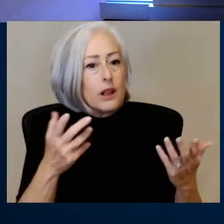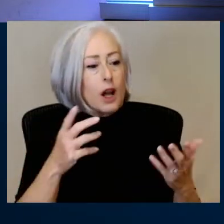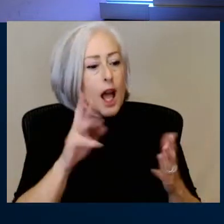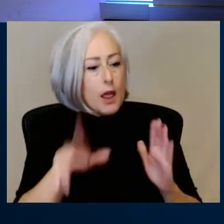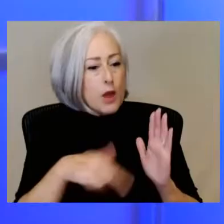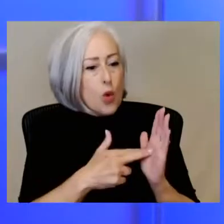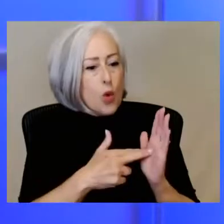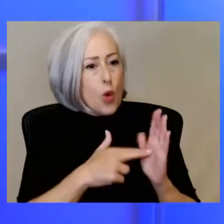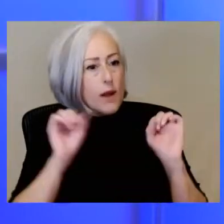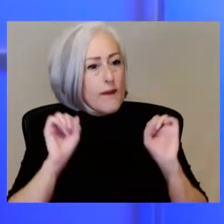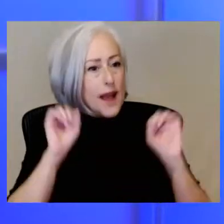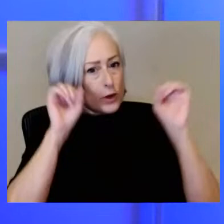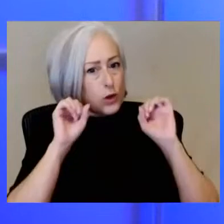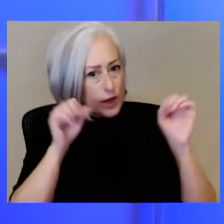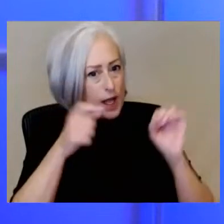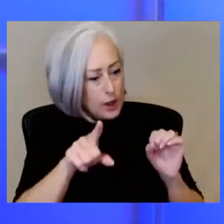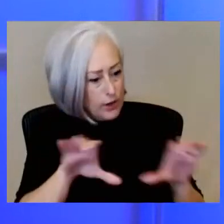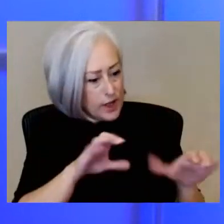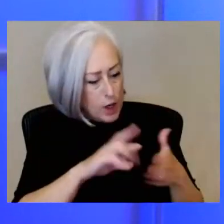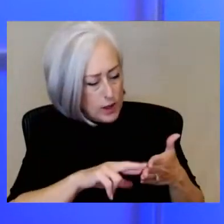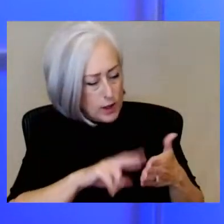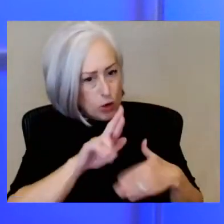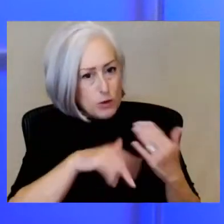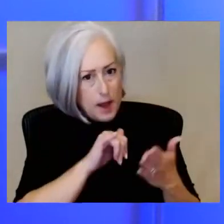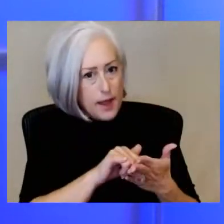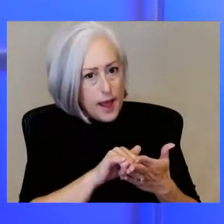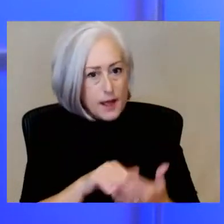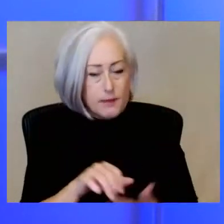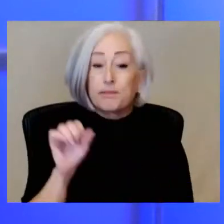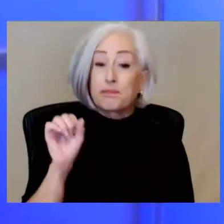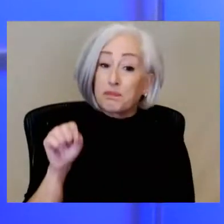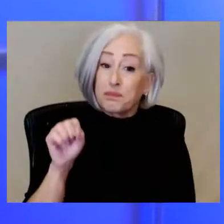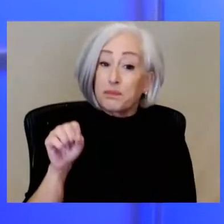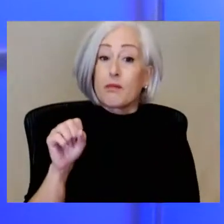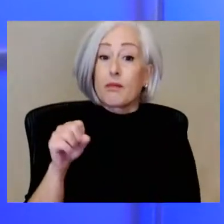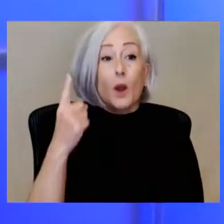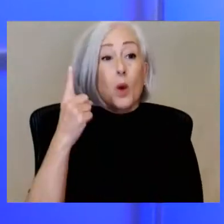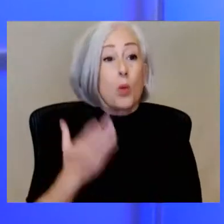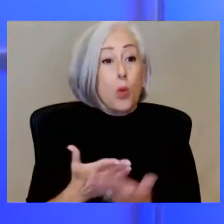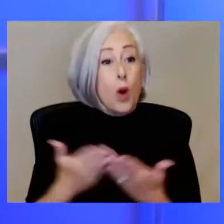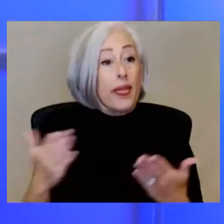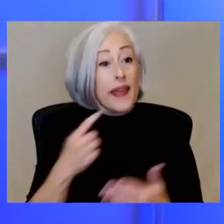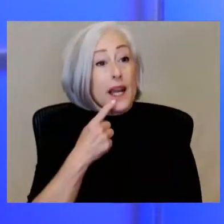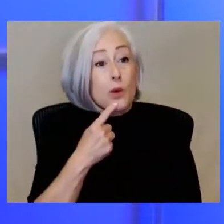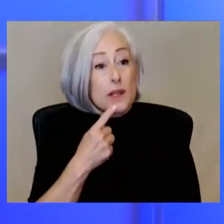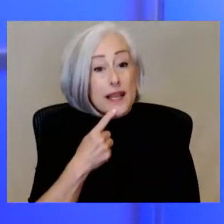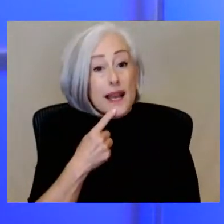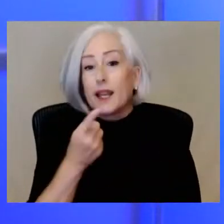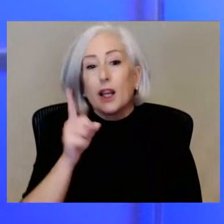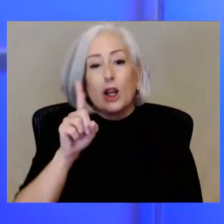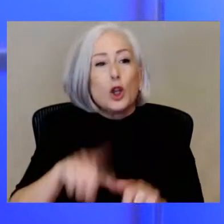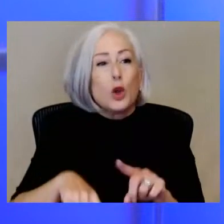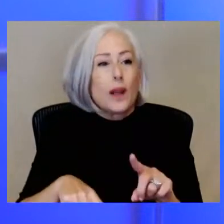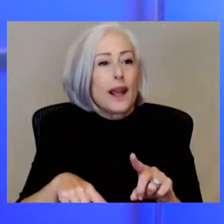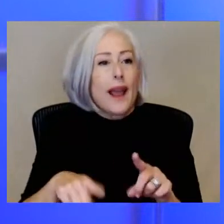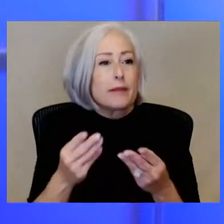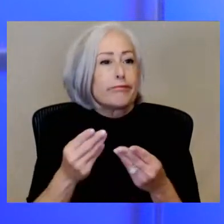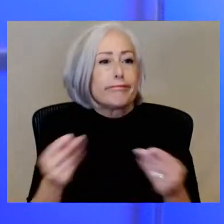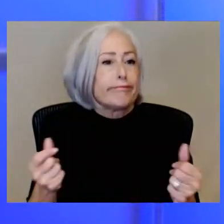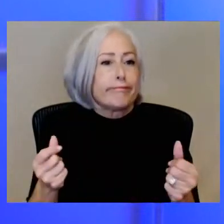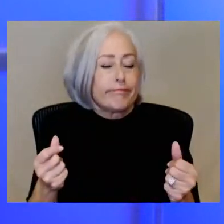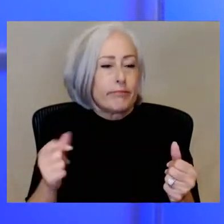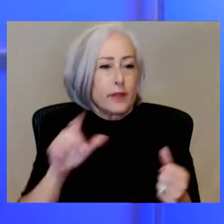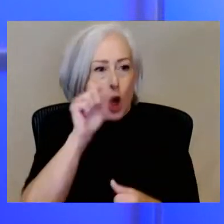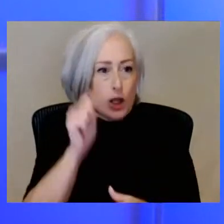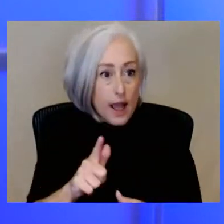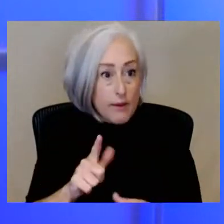that. Yeah. Research on that. Yeah. So one thing I would say is we can't cure it, but we can treat it. There are